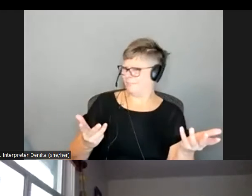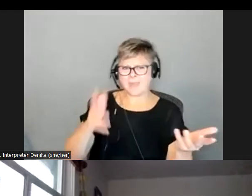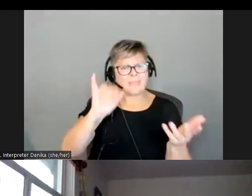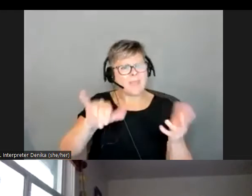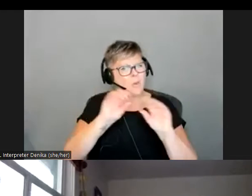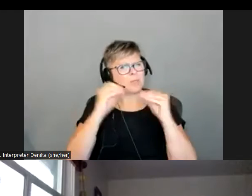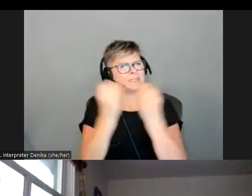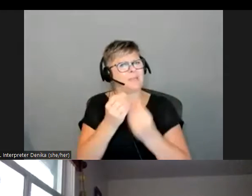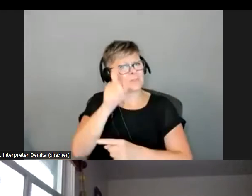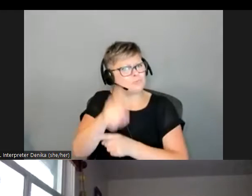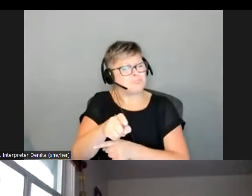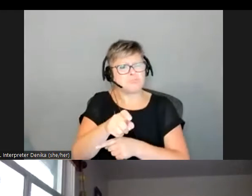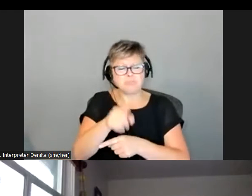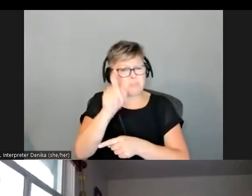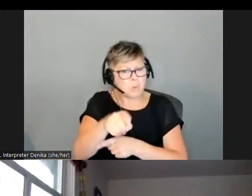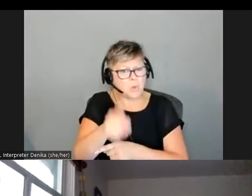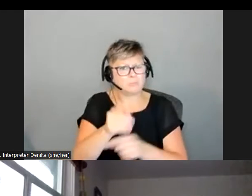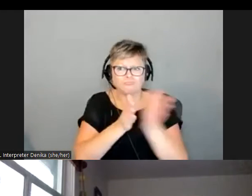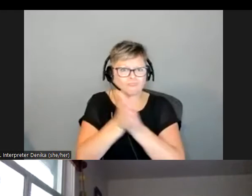organization at the 519.